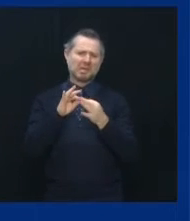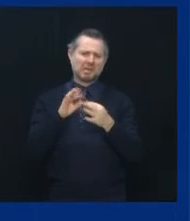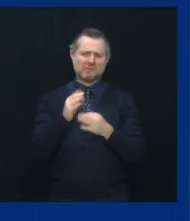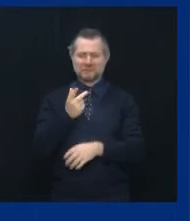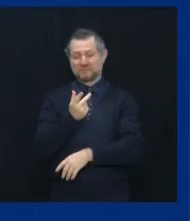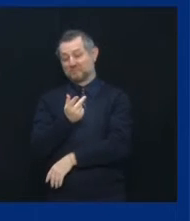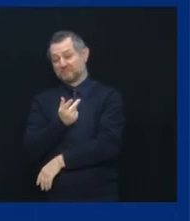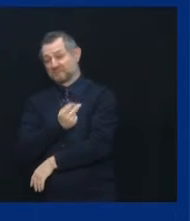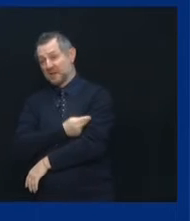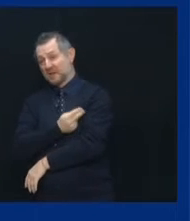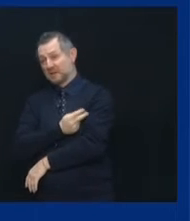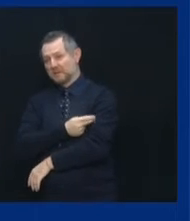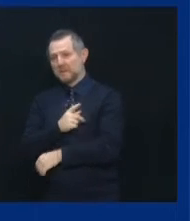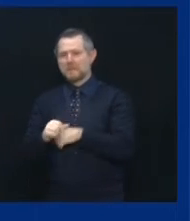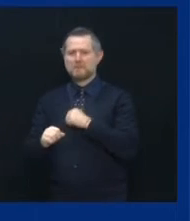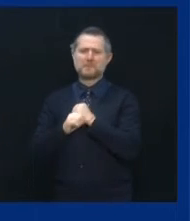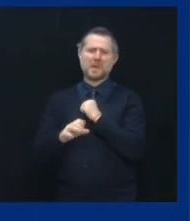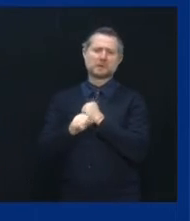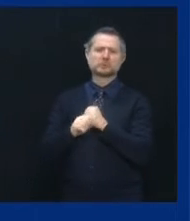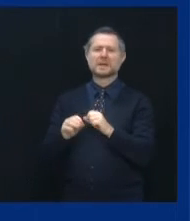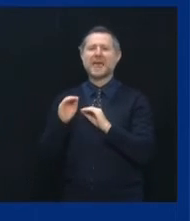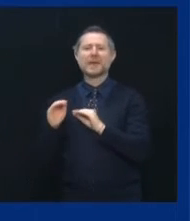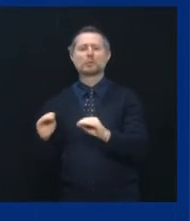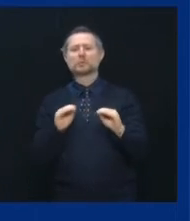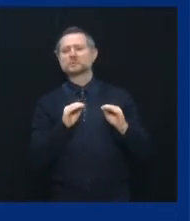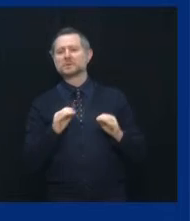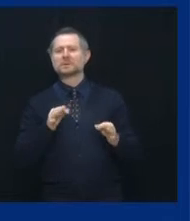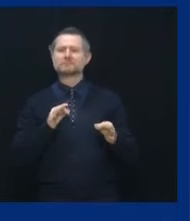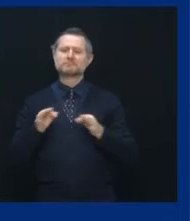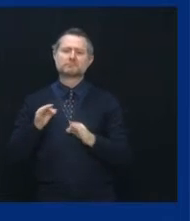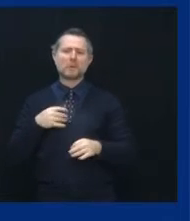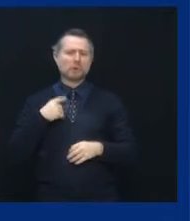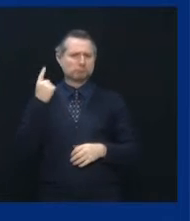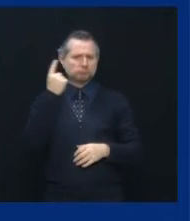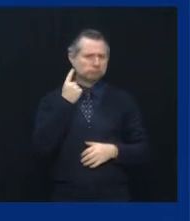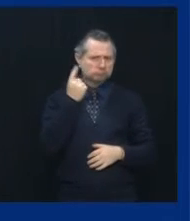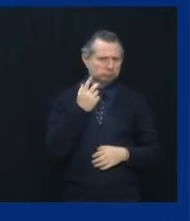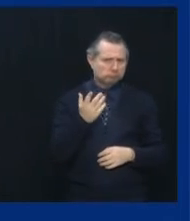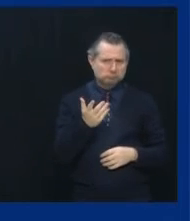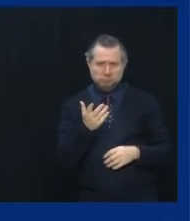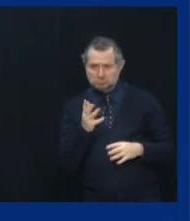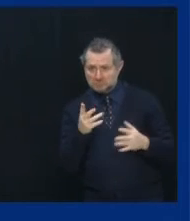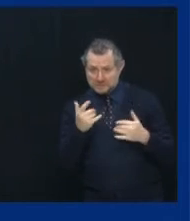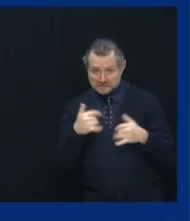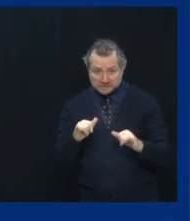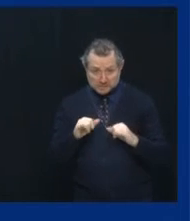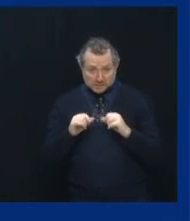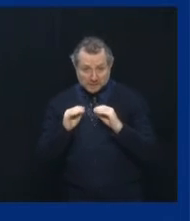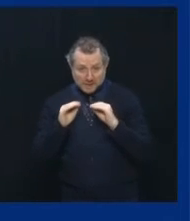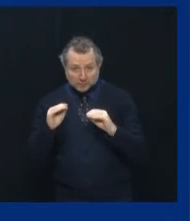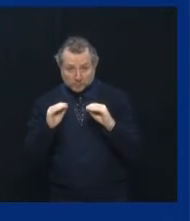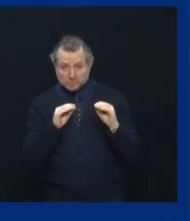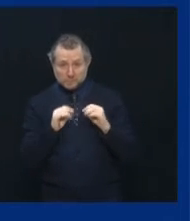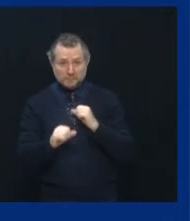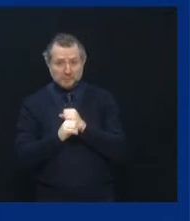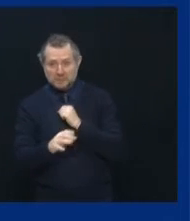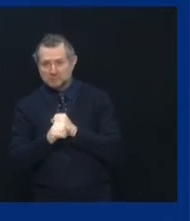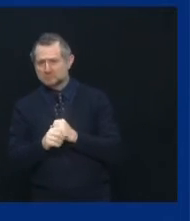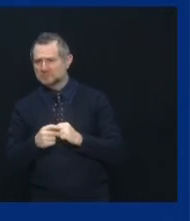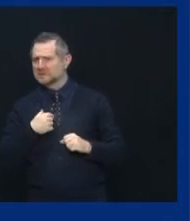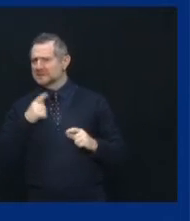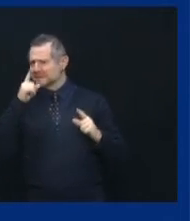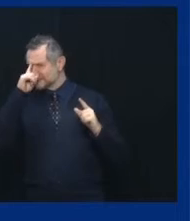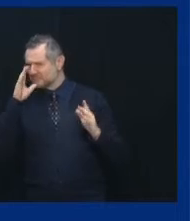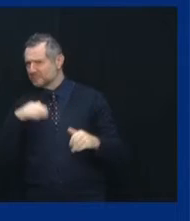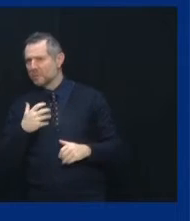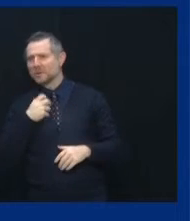campaign, educational campaign. So we're kind of wondering, where does that stand right now? What's been done? What can we expect